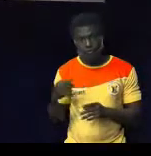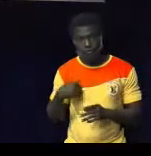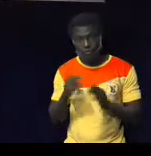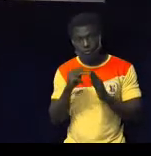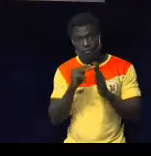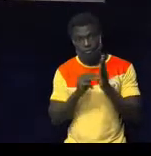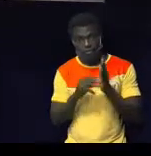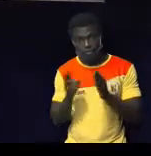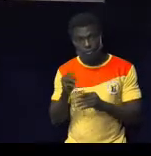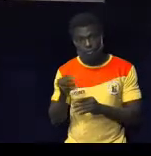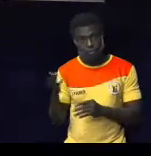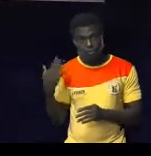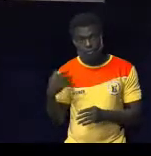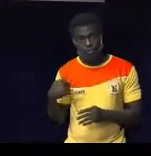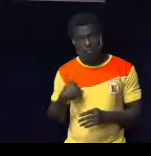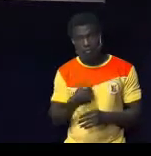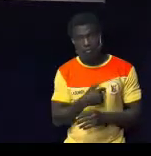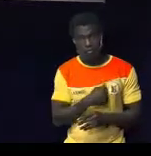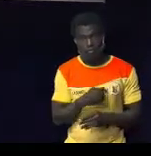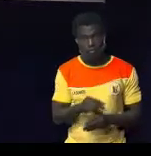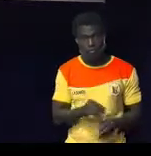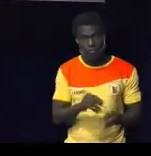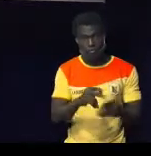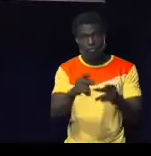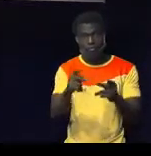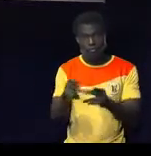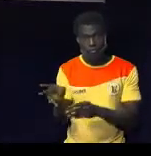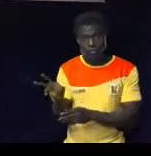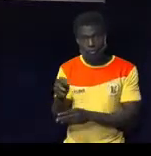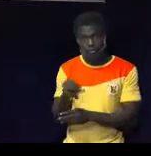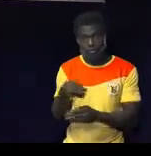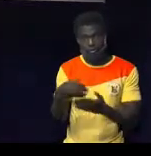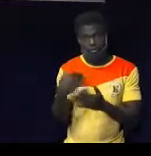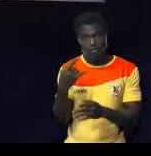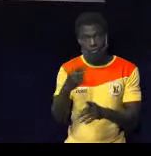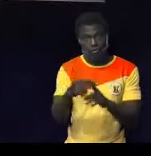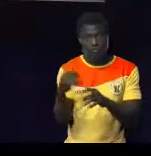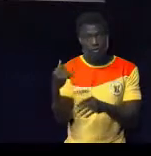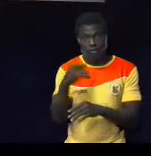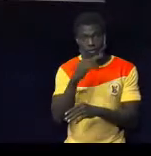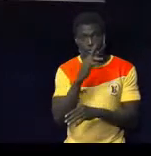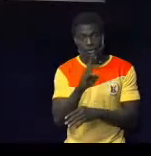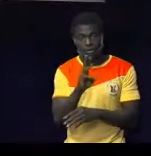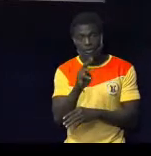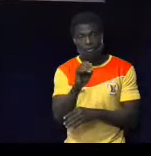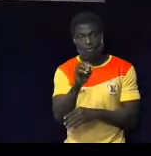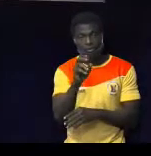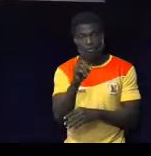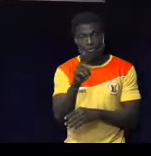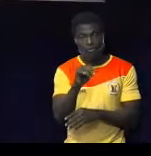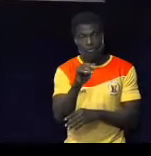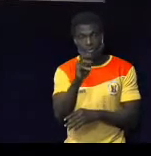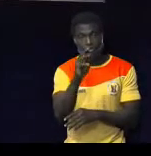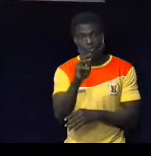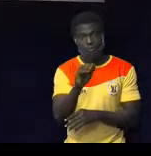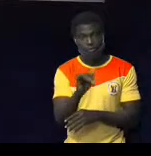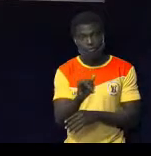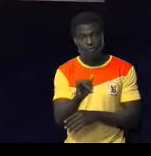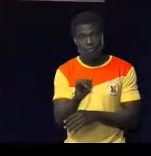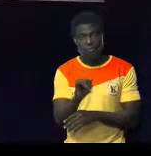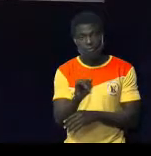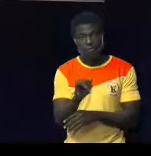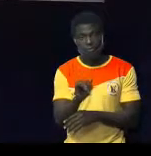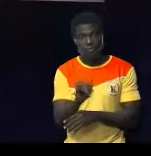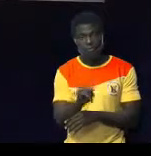previous lesson. How do we use them? We place them before the word they are modifying. We place them before the